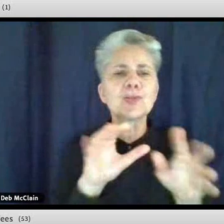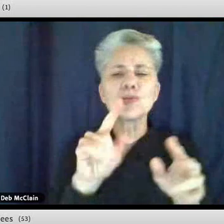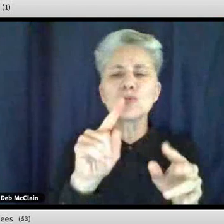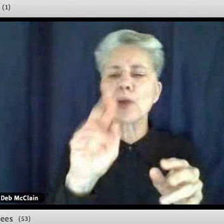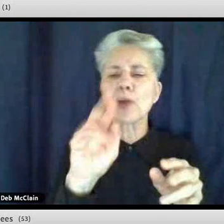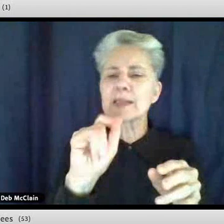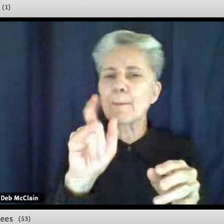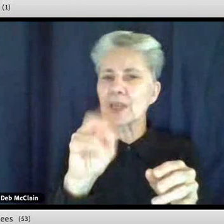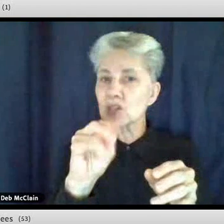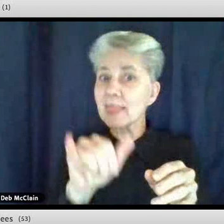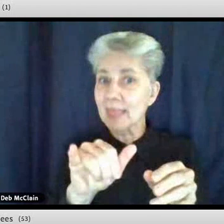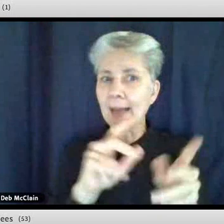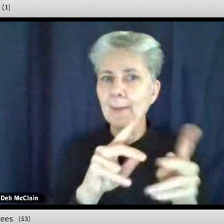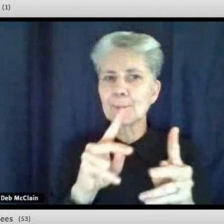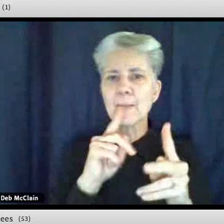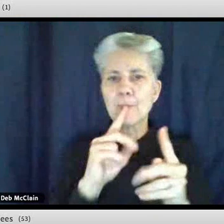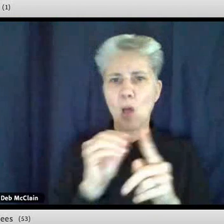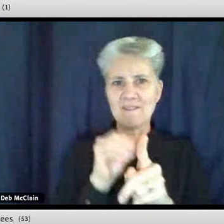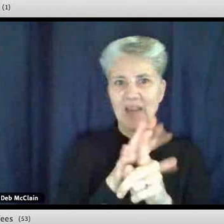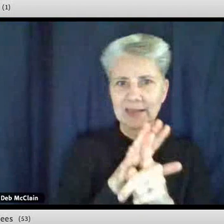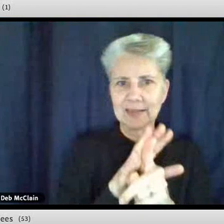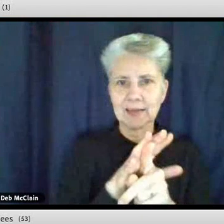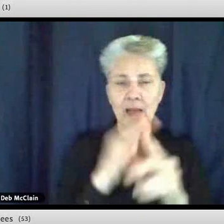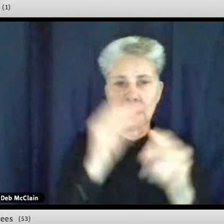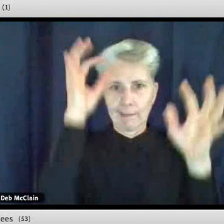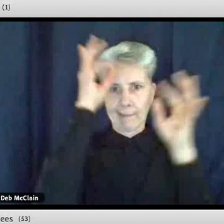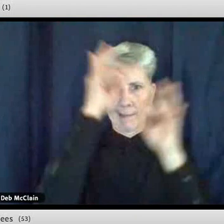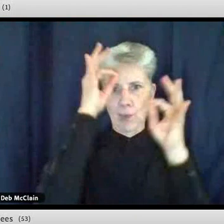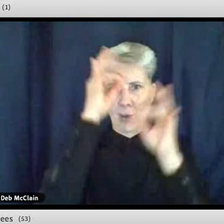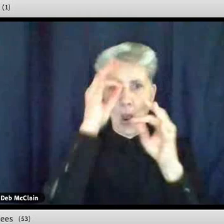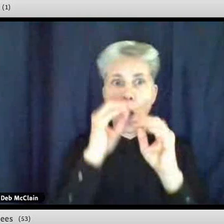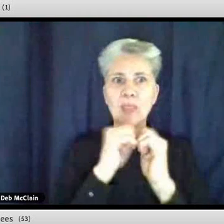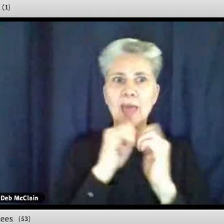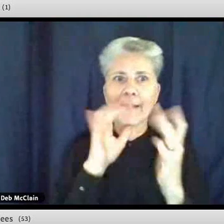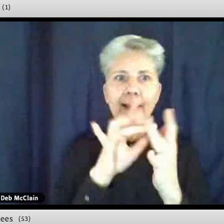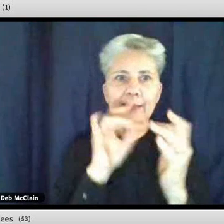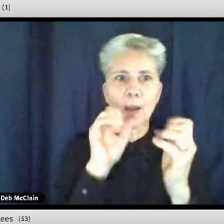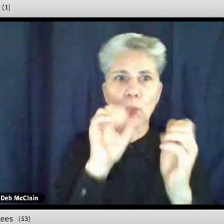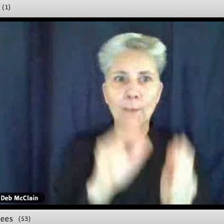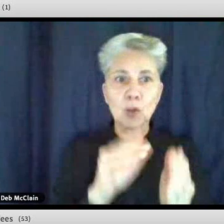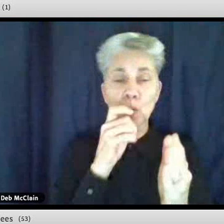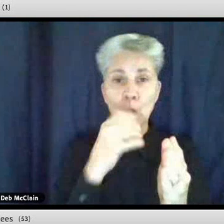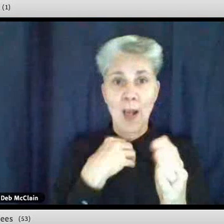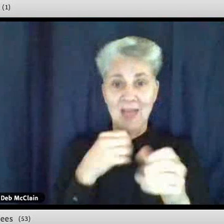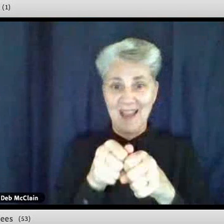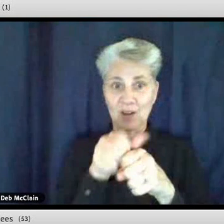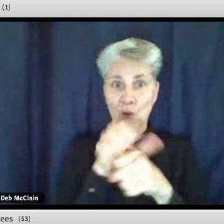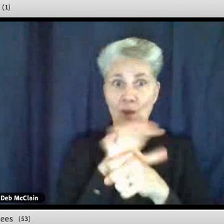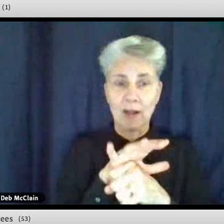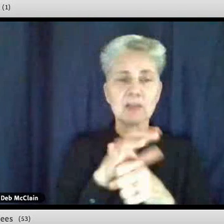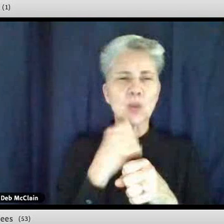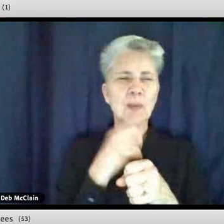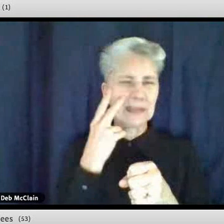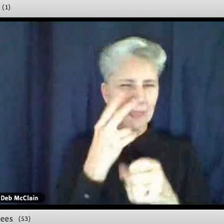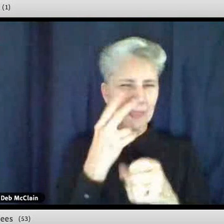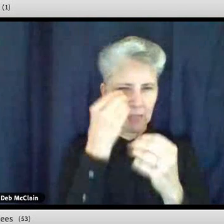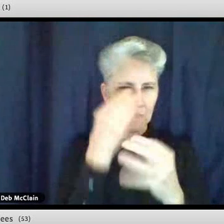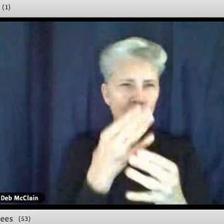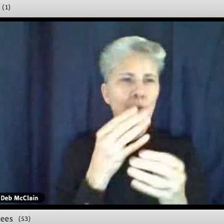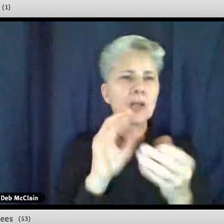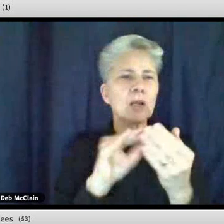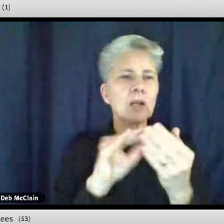is when people are infected without any knowledge or of contact with someone who has the same infection. So we've seen that in the news lately, community